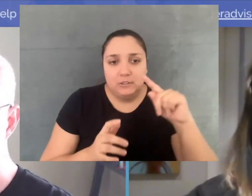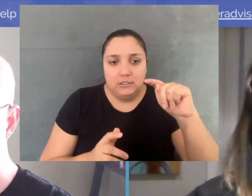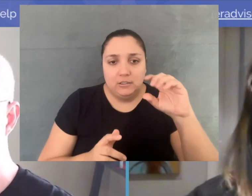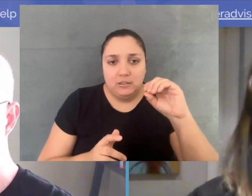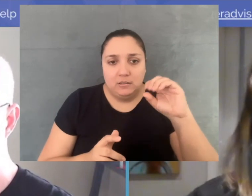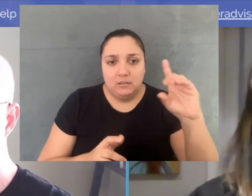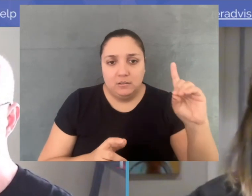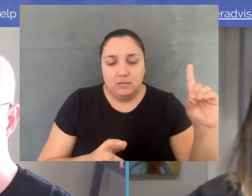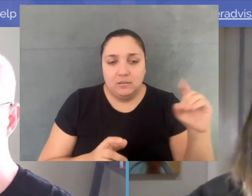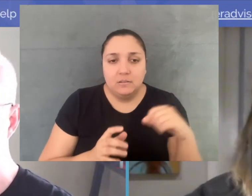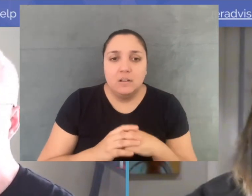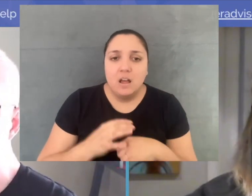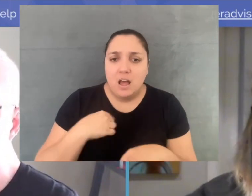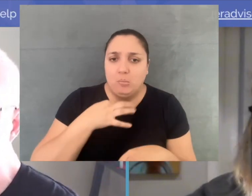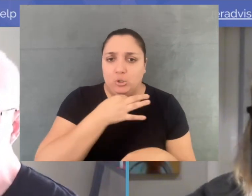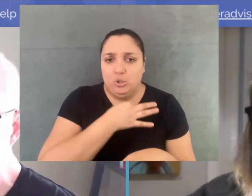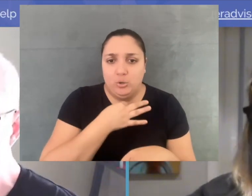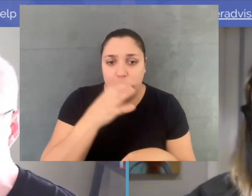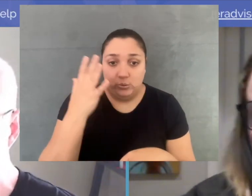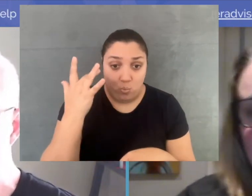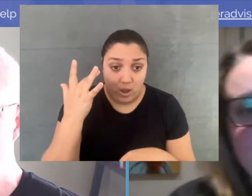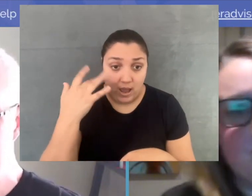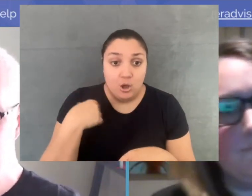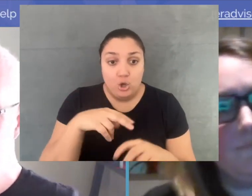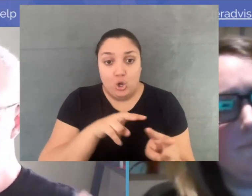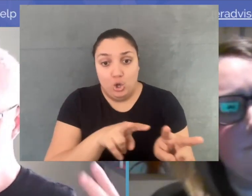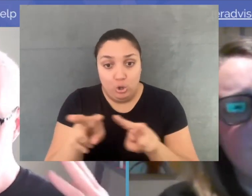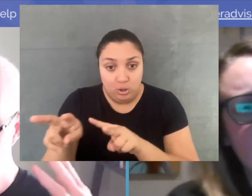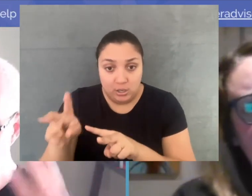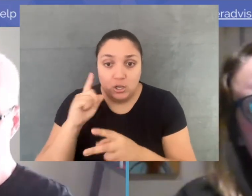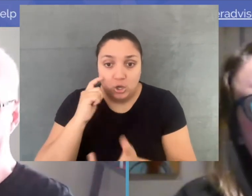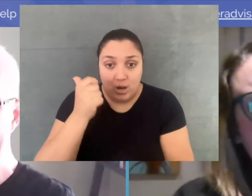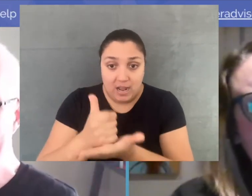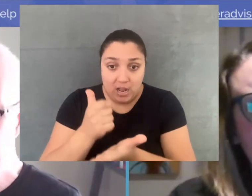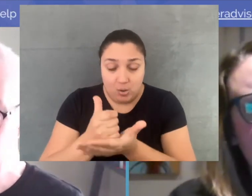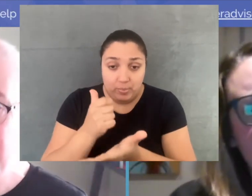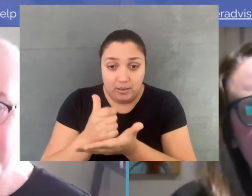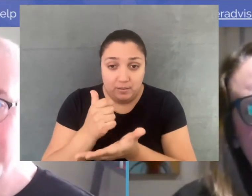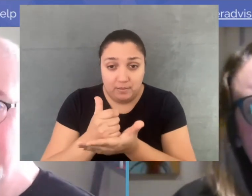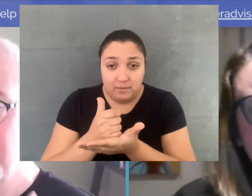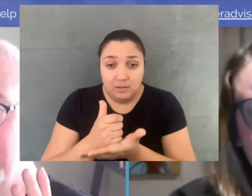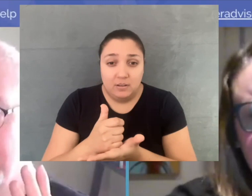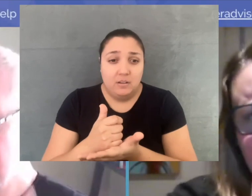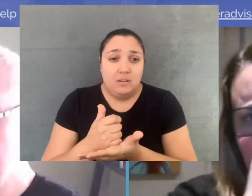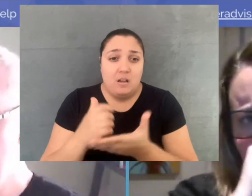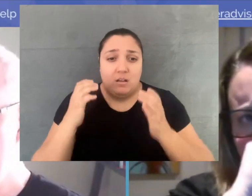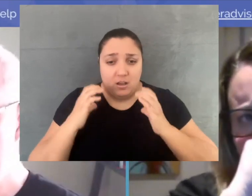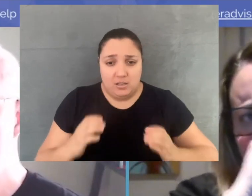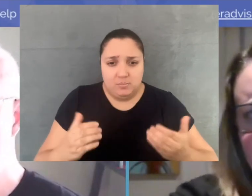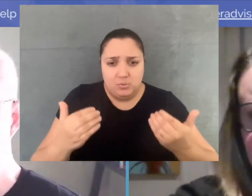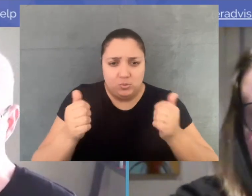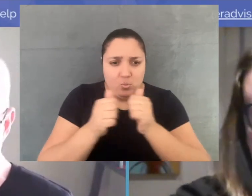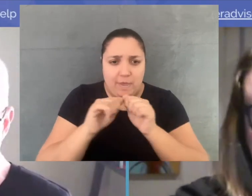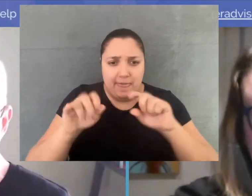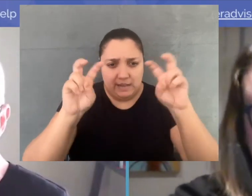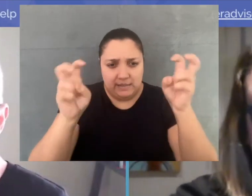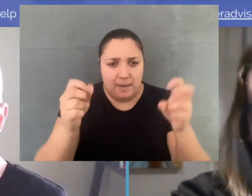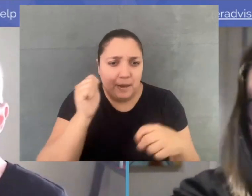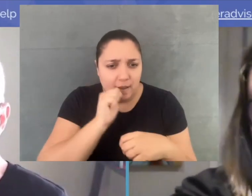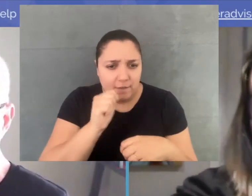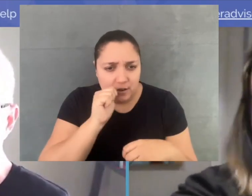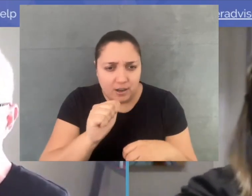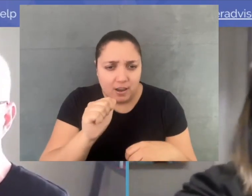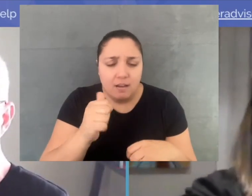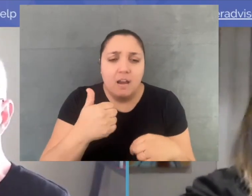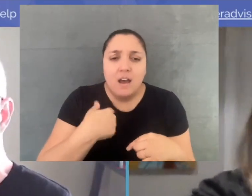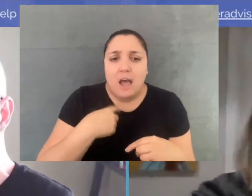everyone. Now, I'm curious, because you're looking at and helping customers with these kinds of topics every